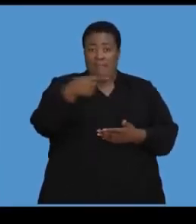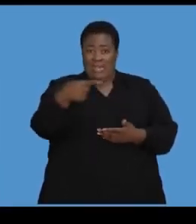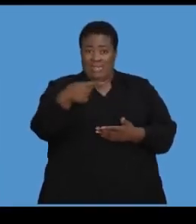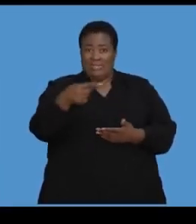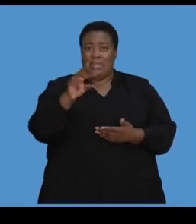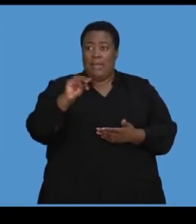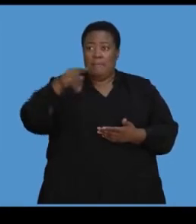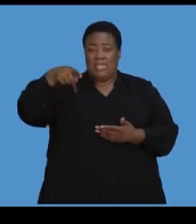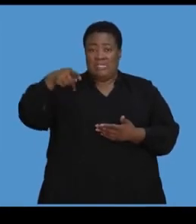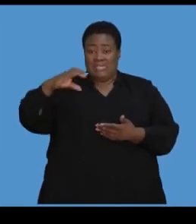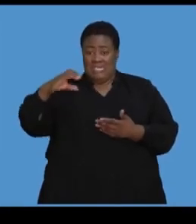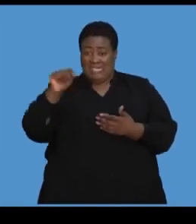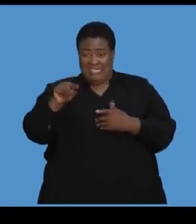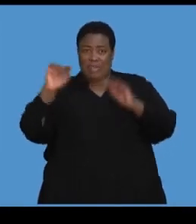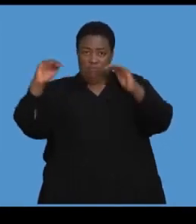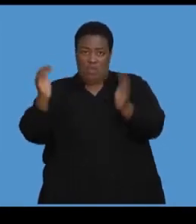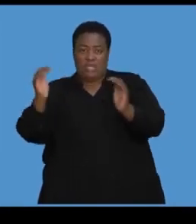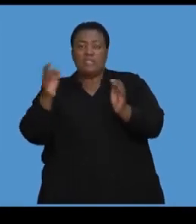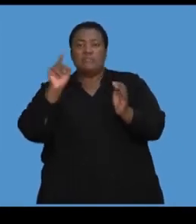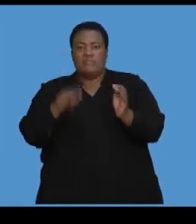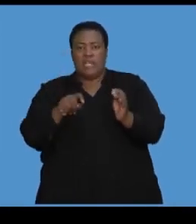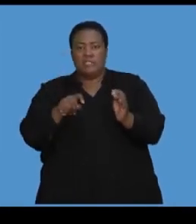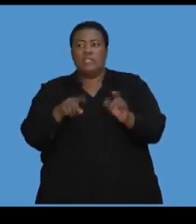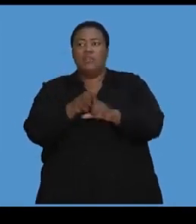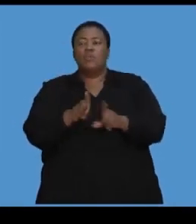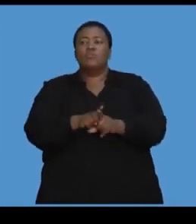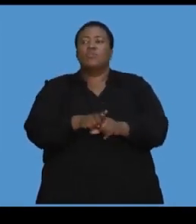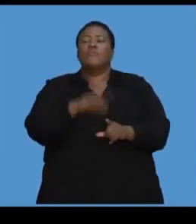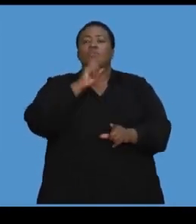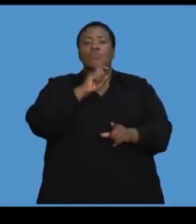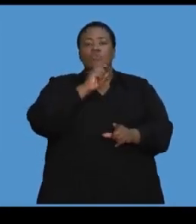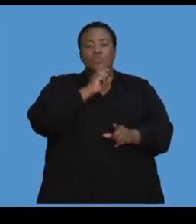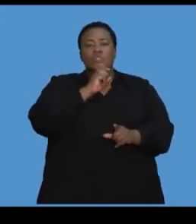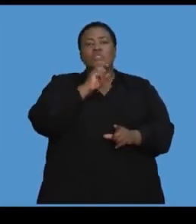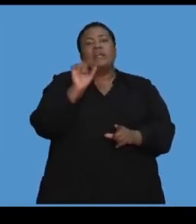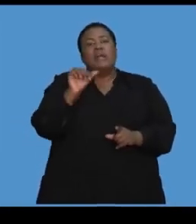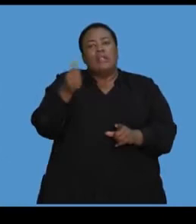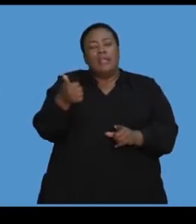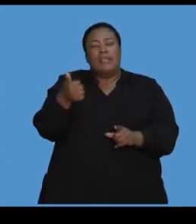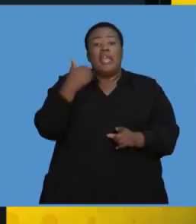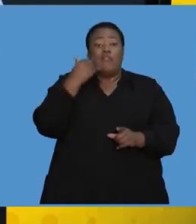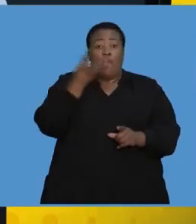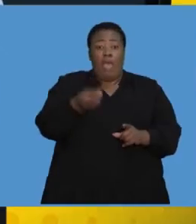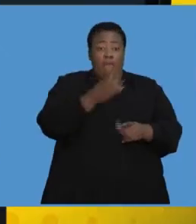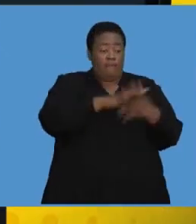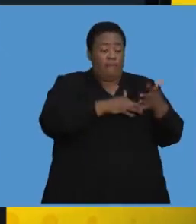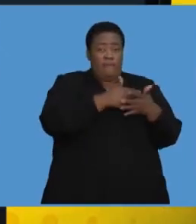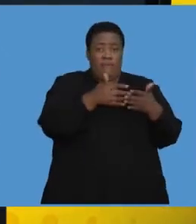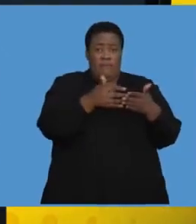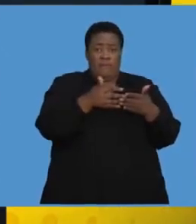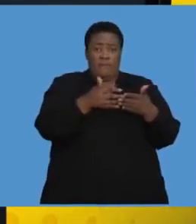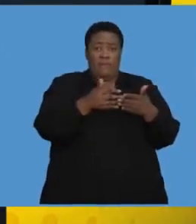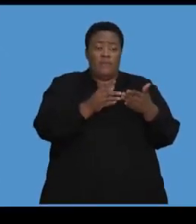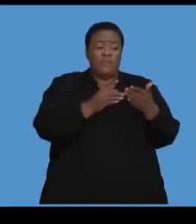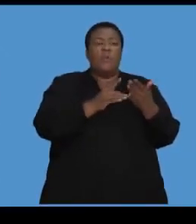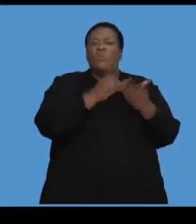MPC in brackets there. Again, the other method is to use the Keynesian model. If you are given the Keynesian diagram, so